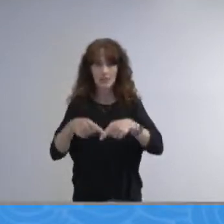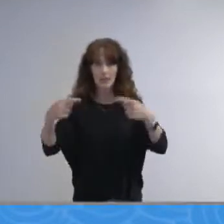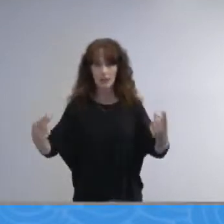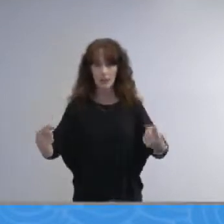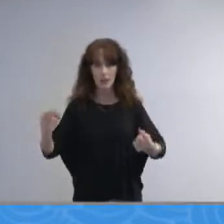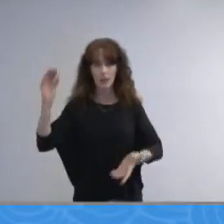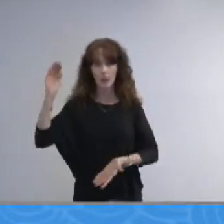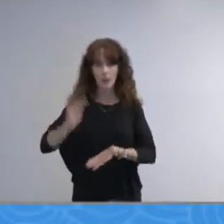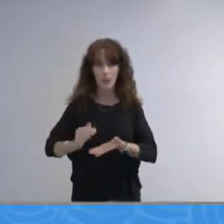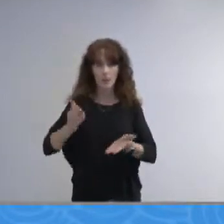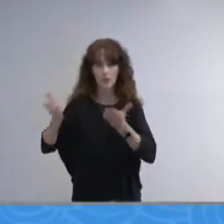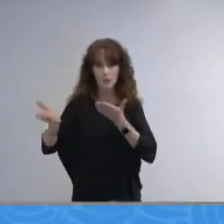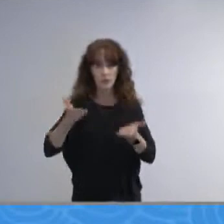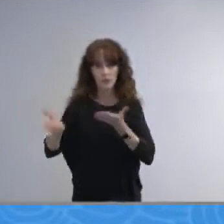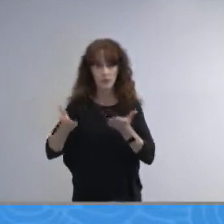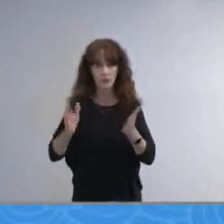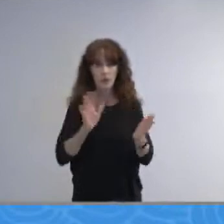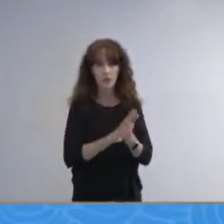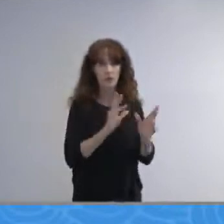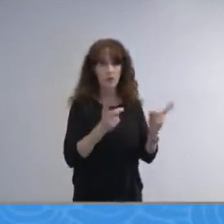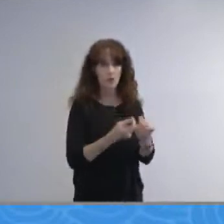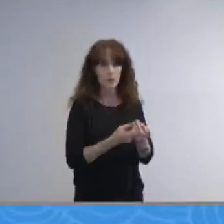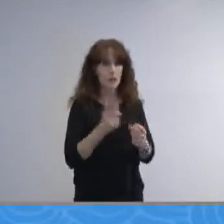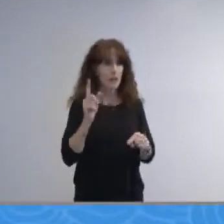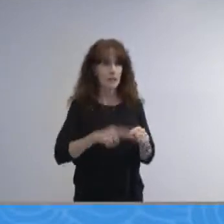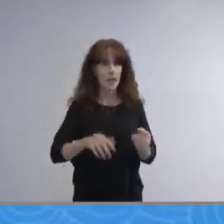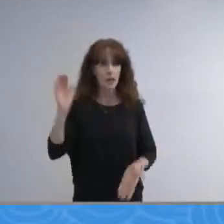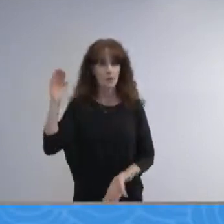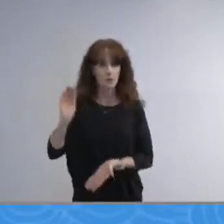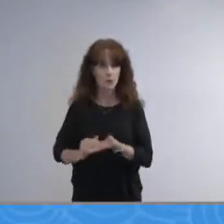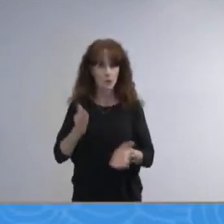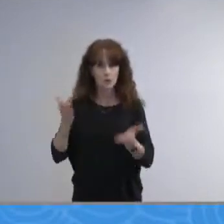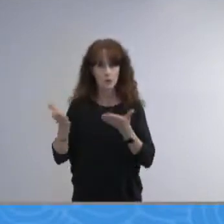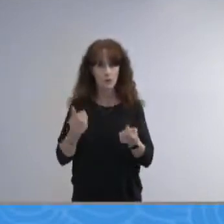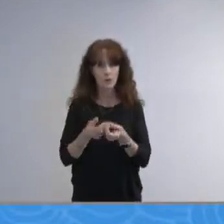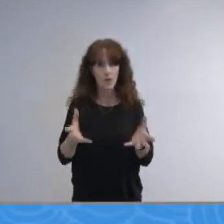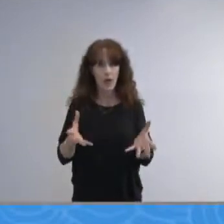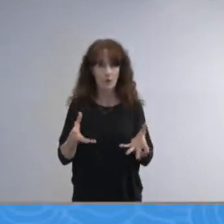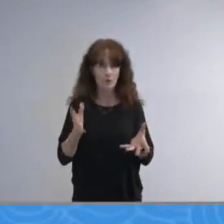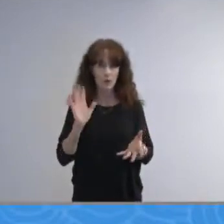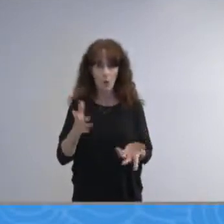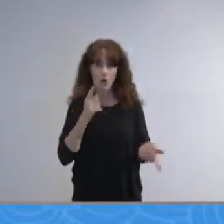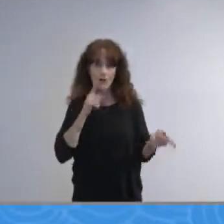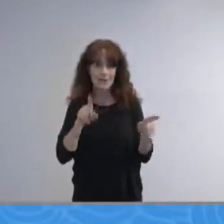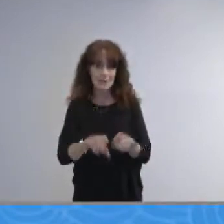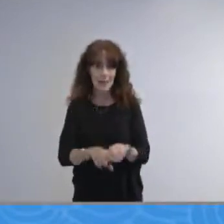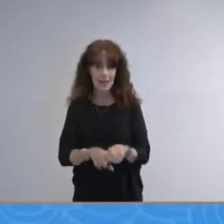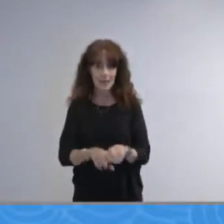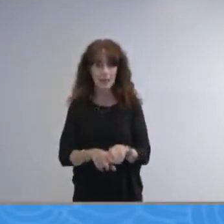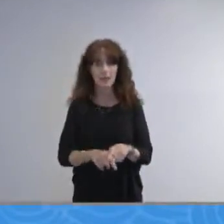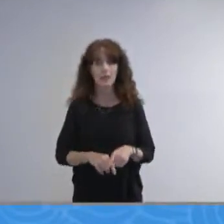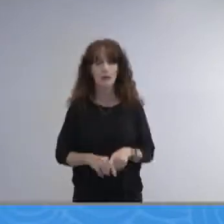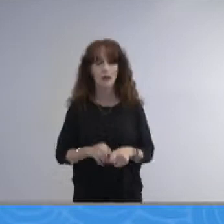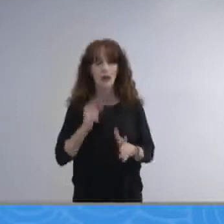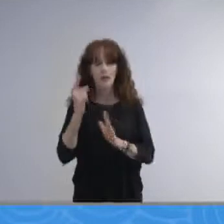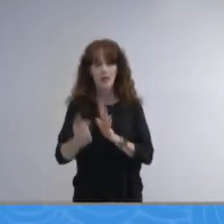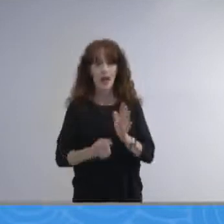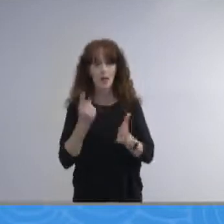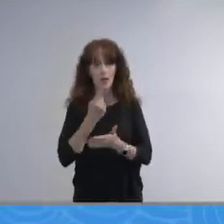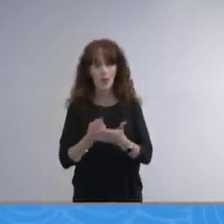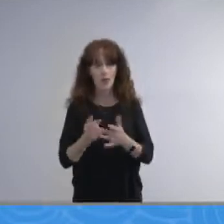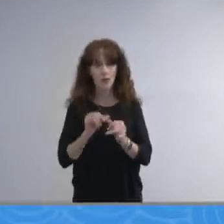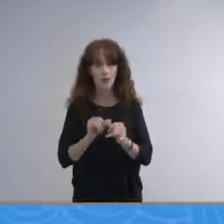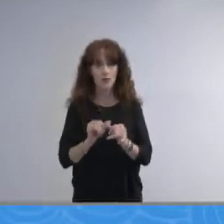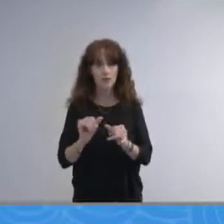with the reduction of services. The school district cannot reduce services without your consent. So the hour a week